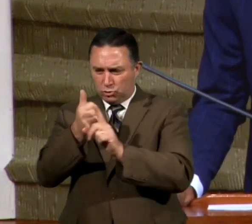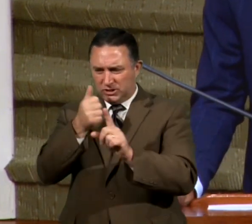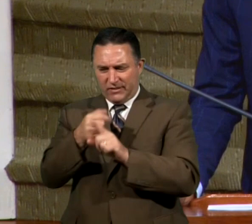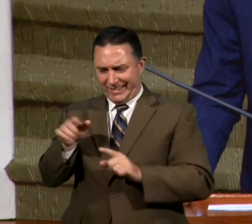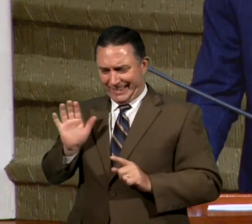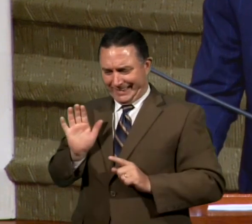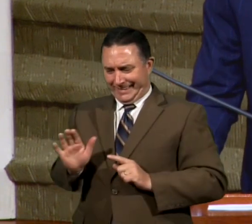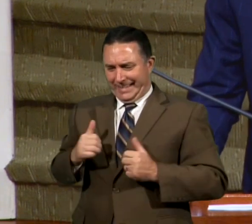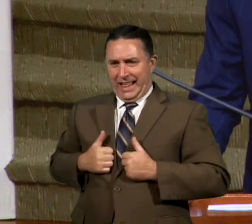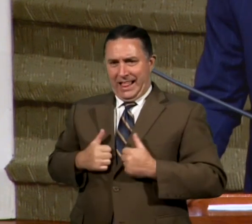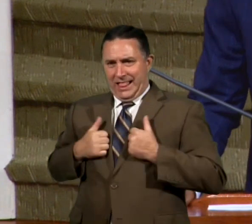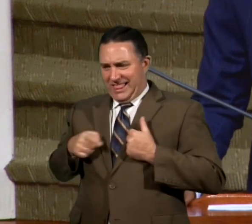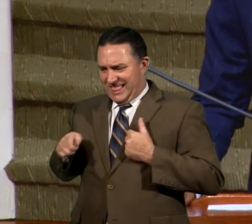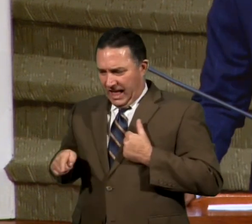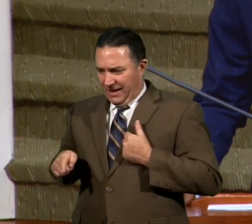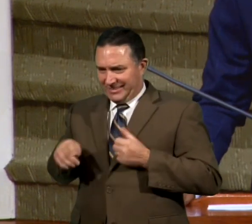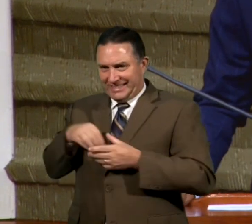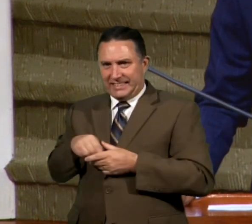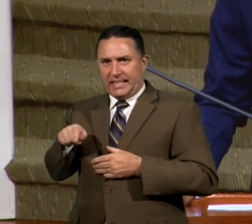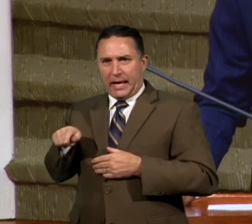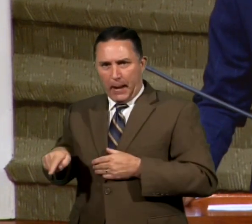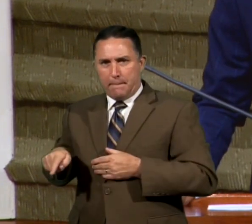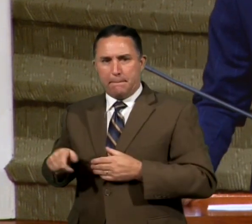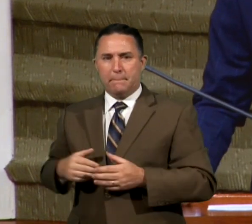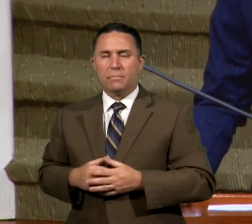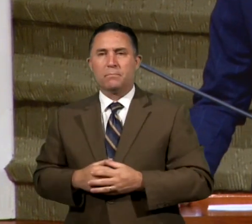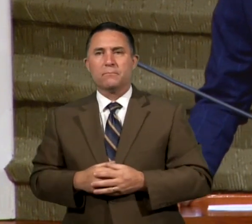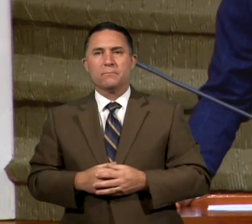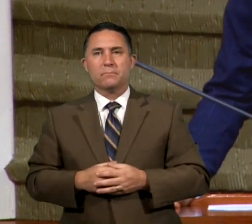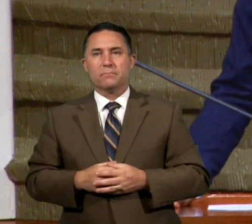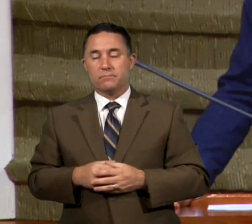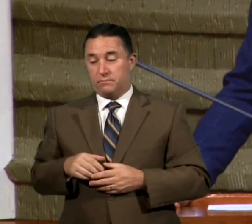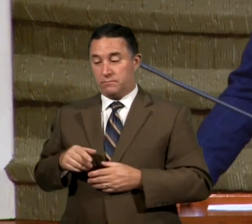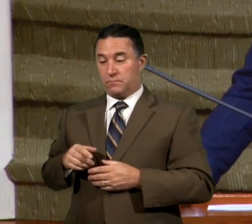for his life is in him.